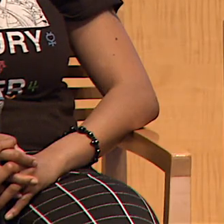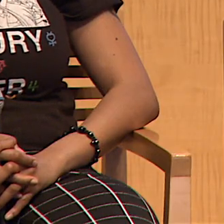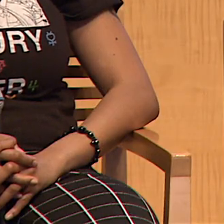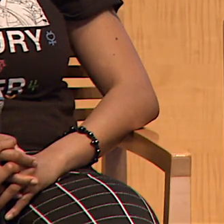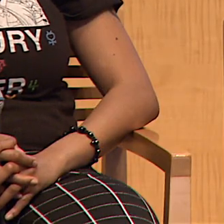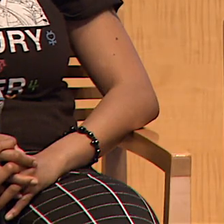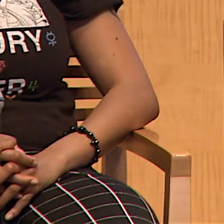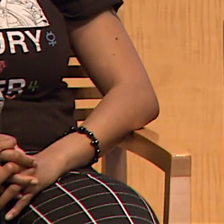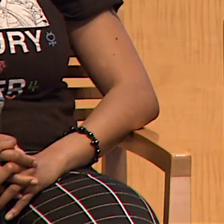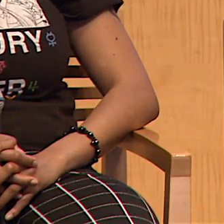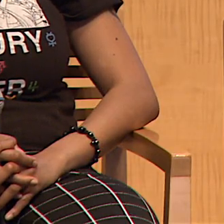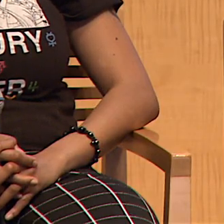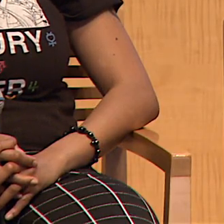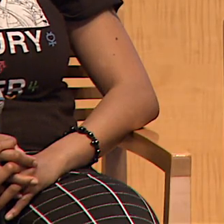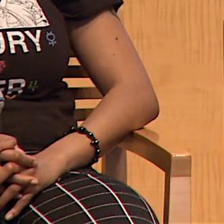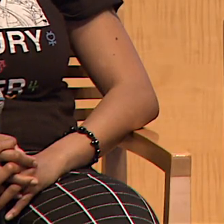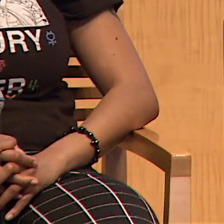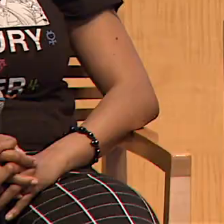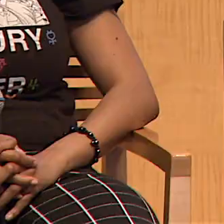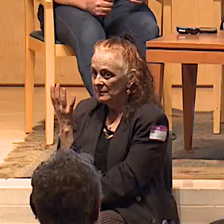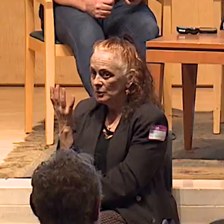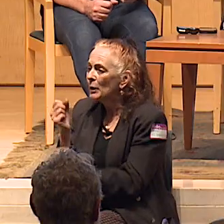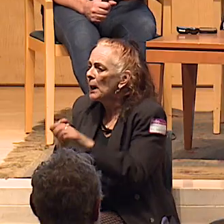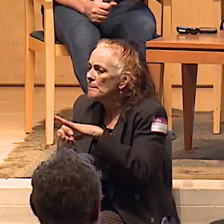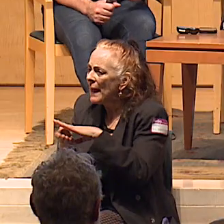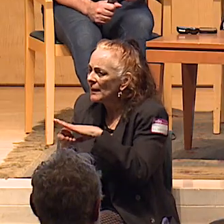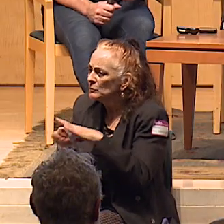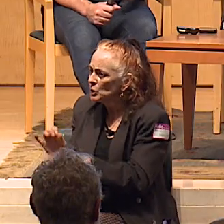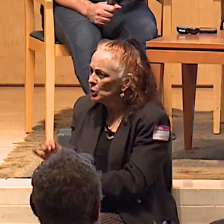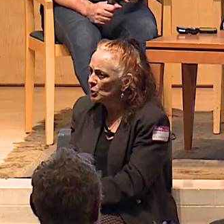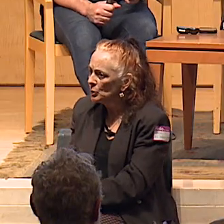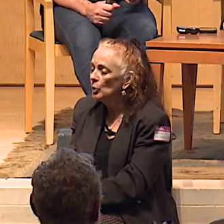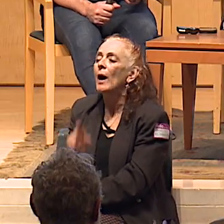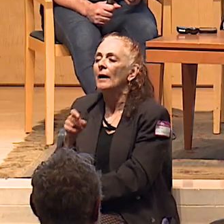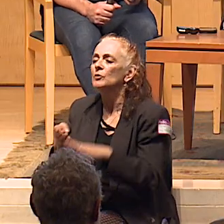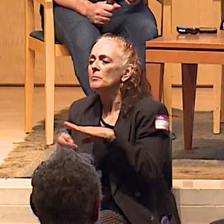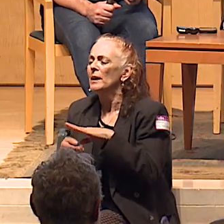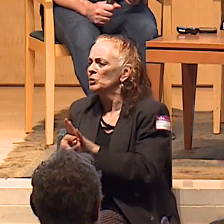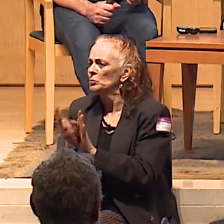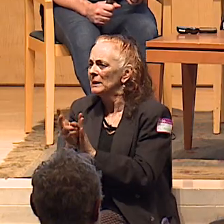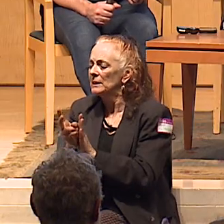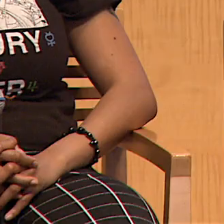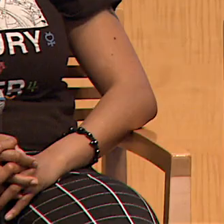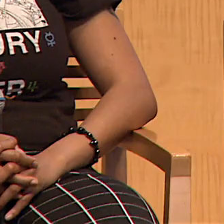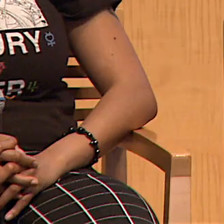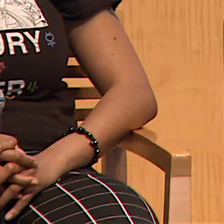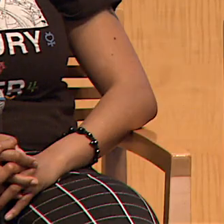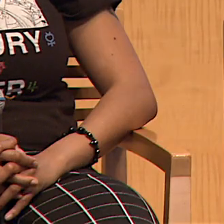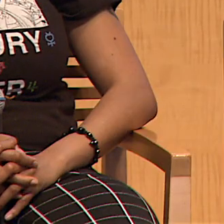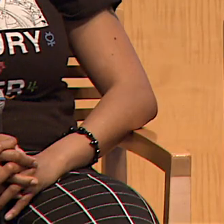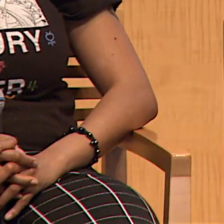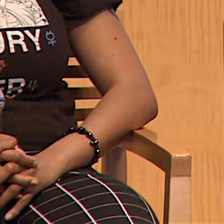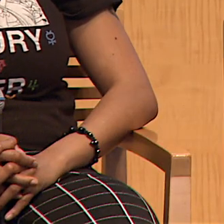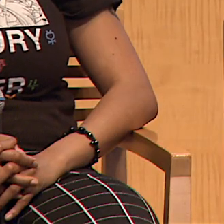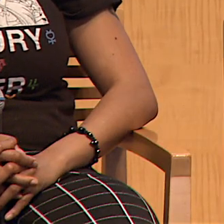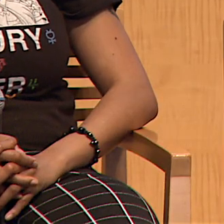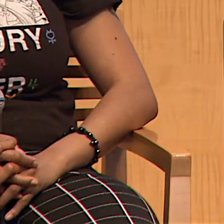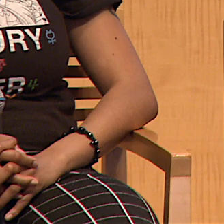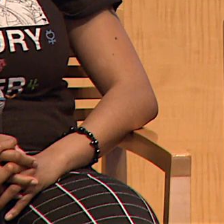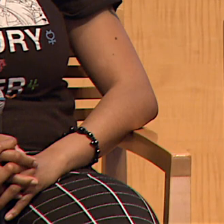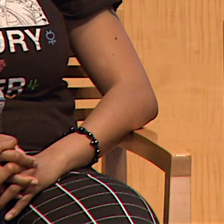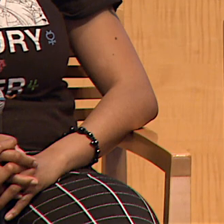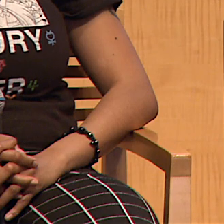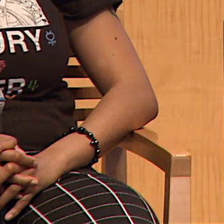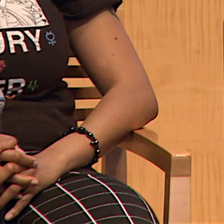This could be very interesting. You can bake them, too. Yeah, well, you have to bake them for 2 minutes. It's really easy and super fun. Like, kids play with